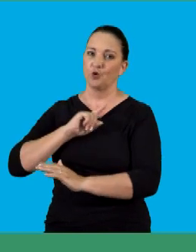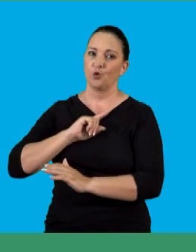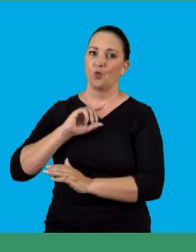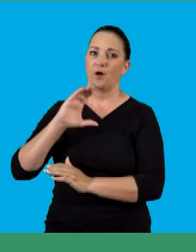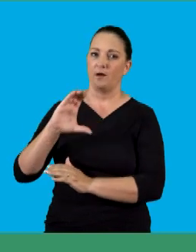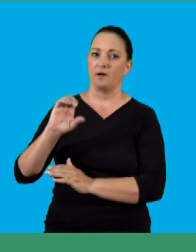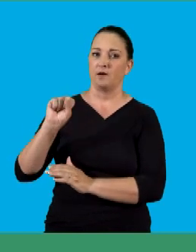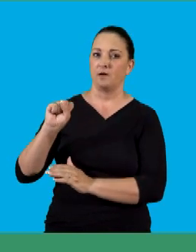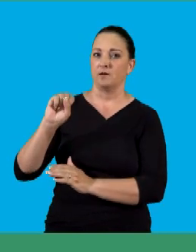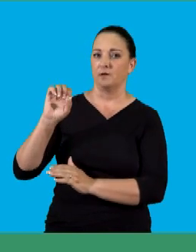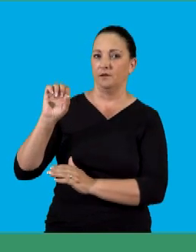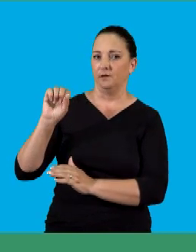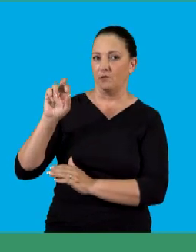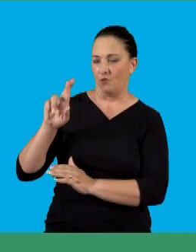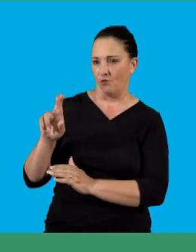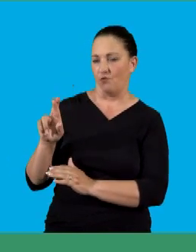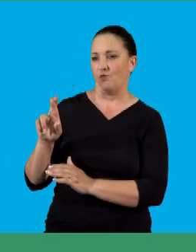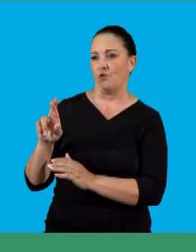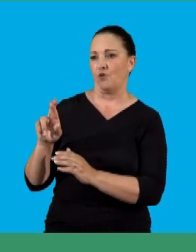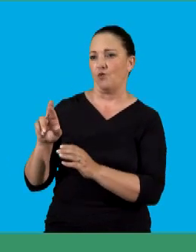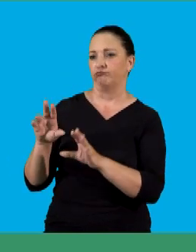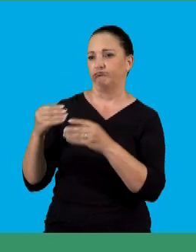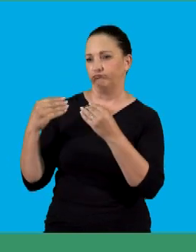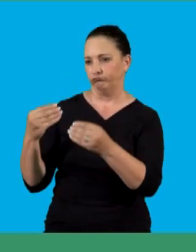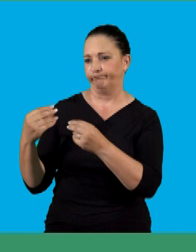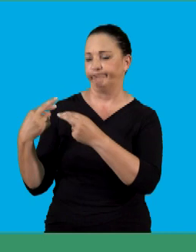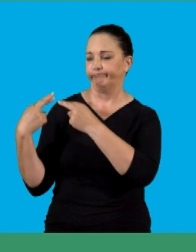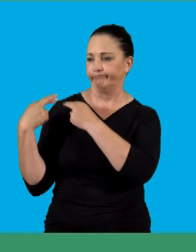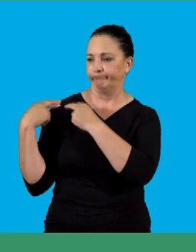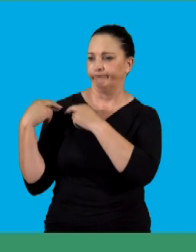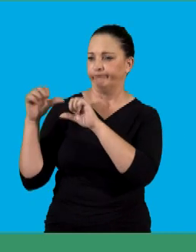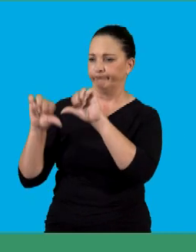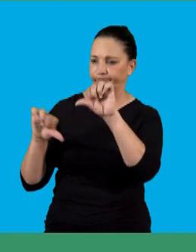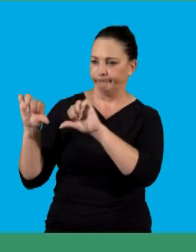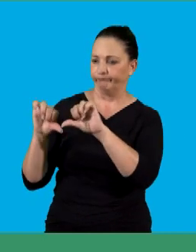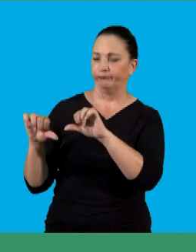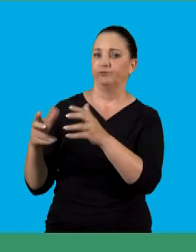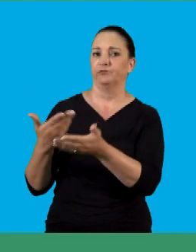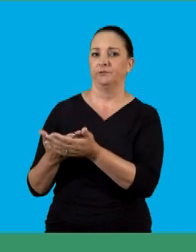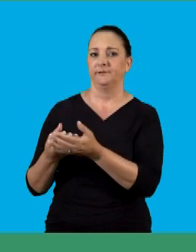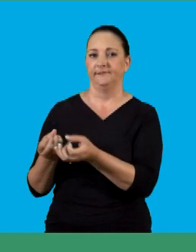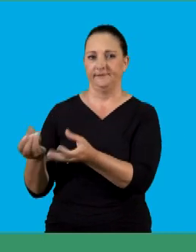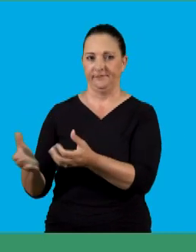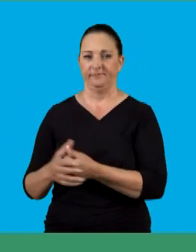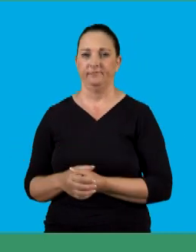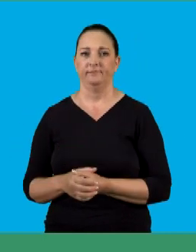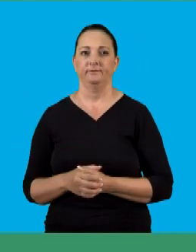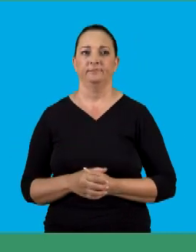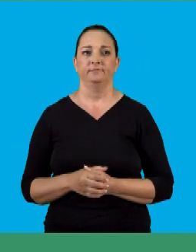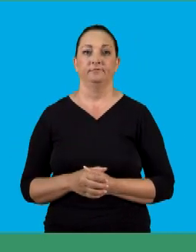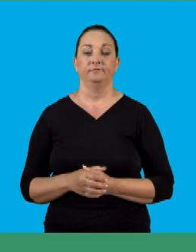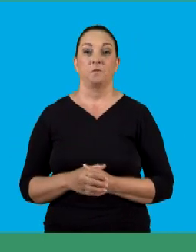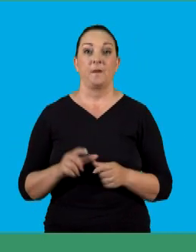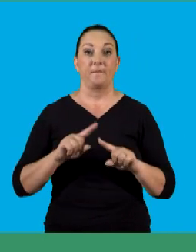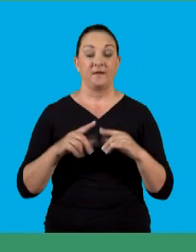corporate social responsibility programs. So obviously with the government having businesses that are controlled and